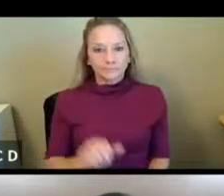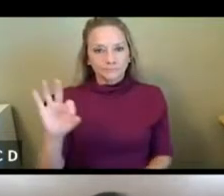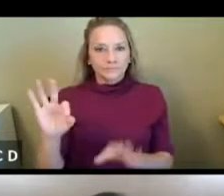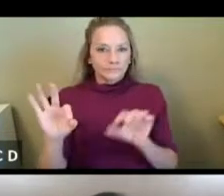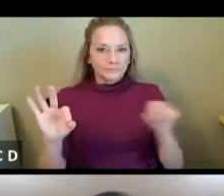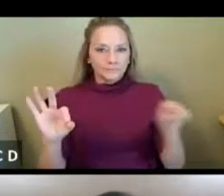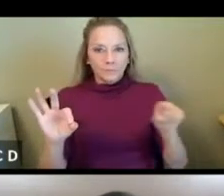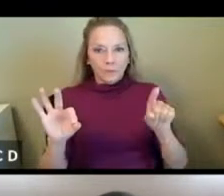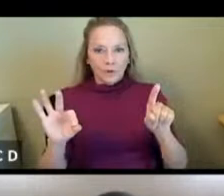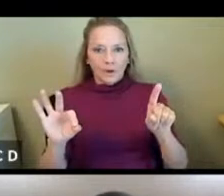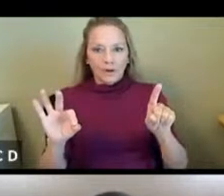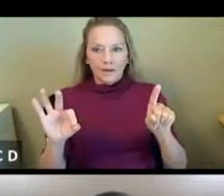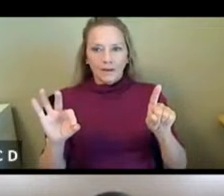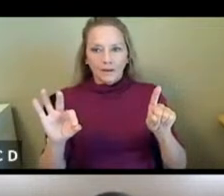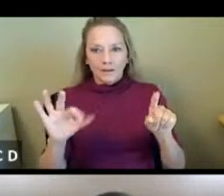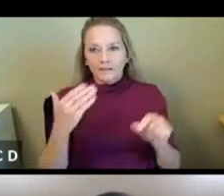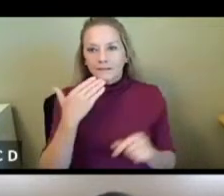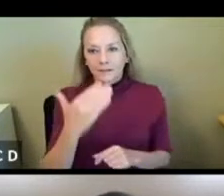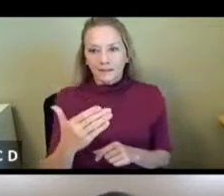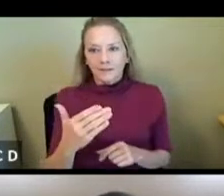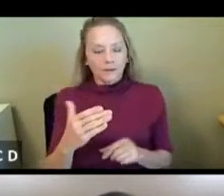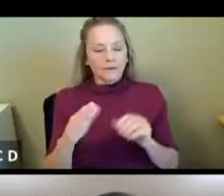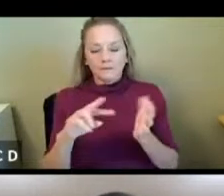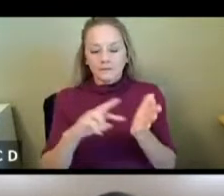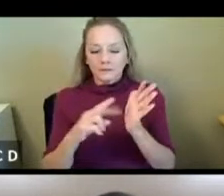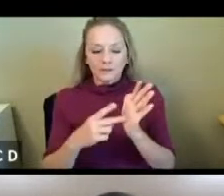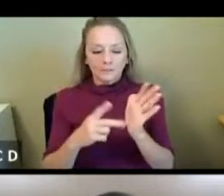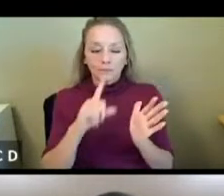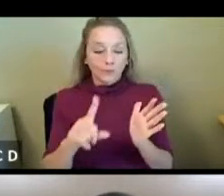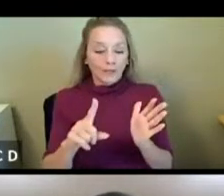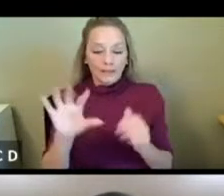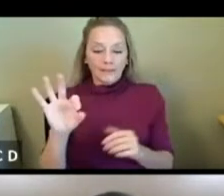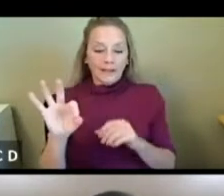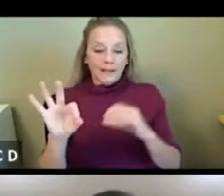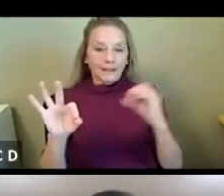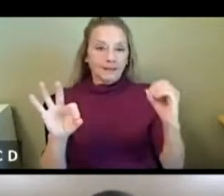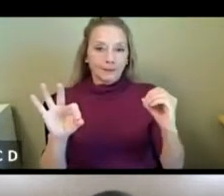9-1. Thank you. 9-0, really.